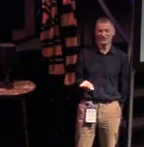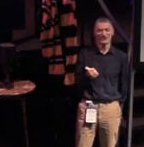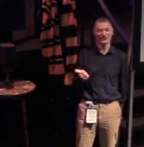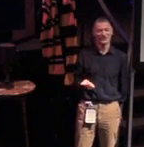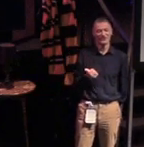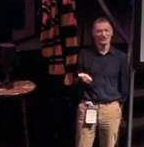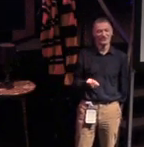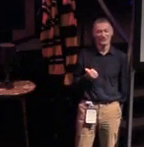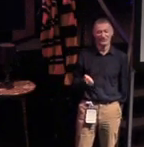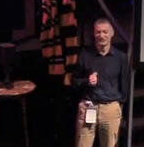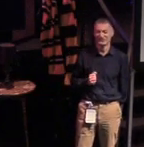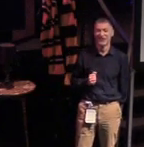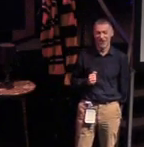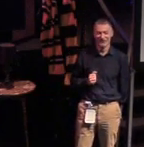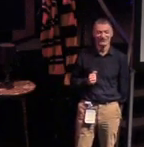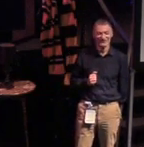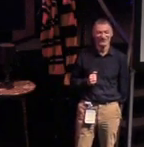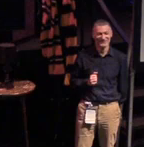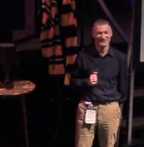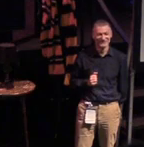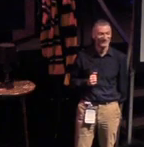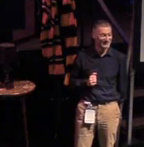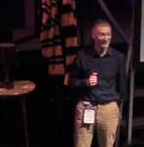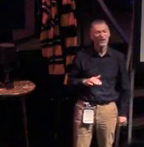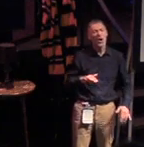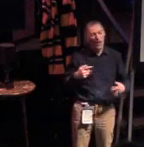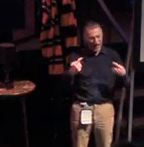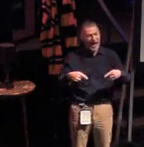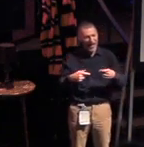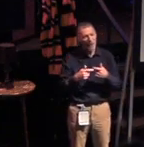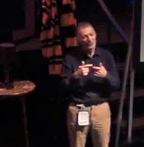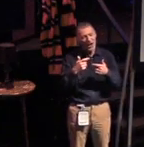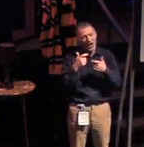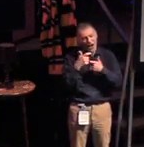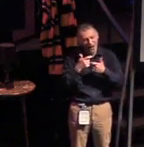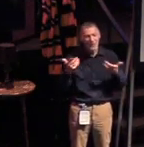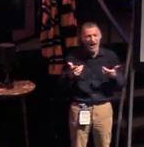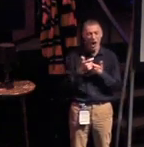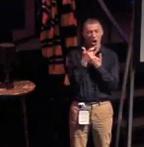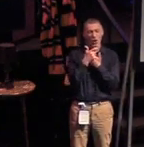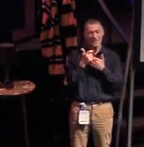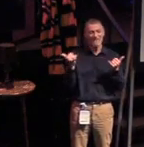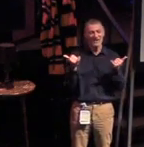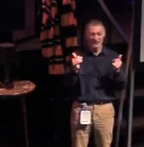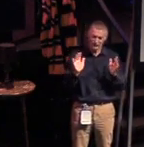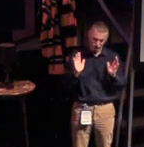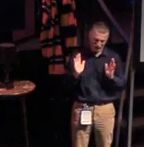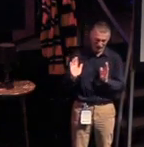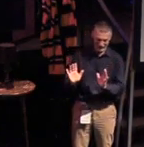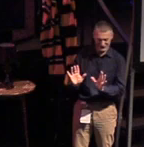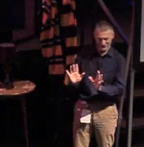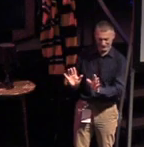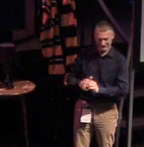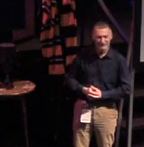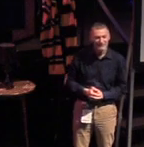the but a few laugh suddenly at the comedy festivals and all the rest has gone on but some we